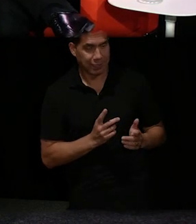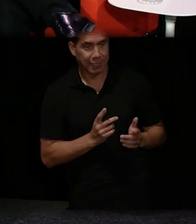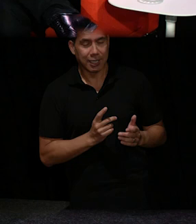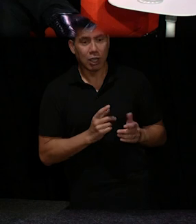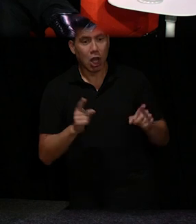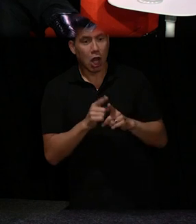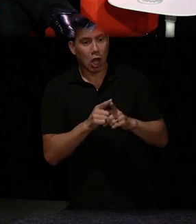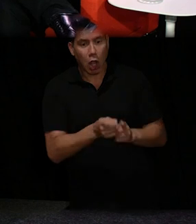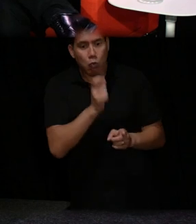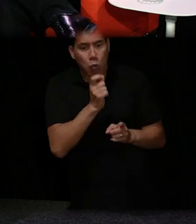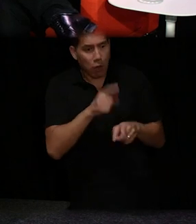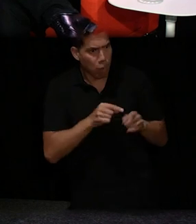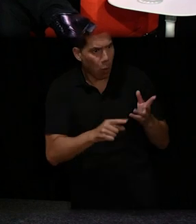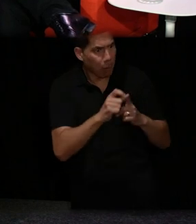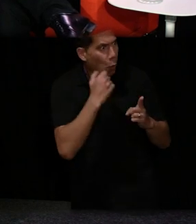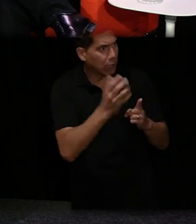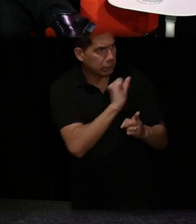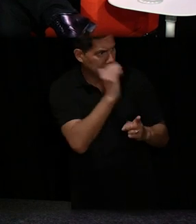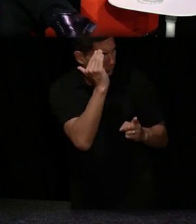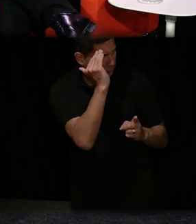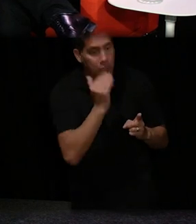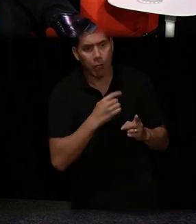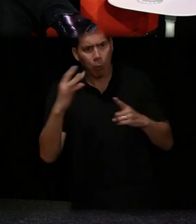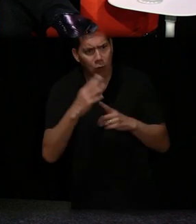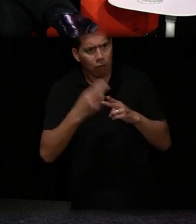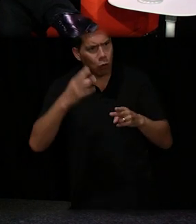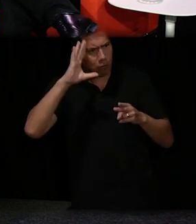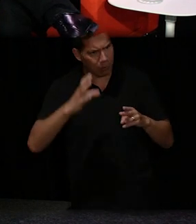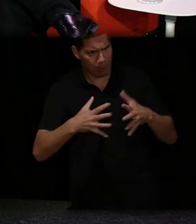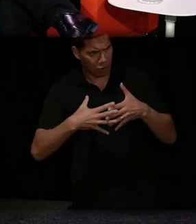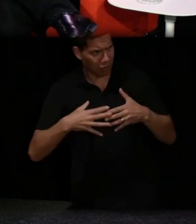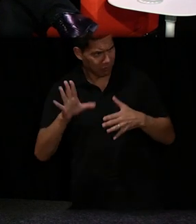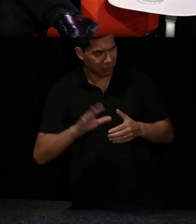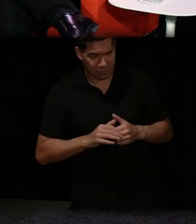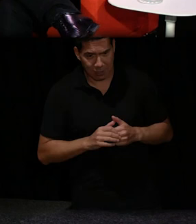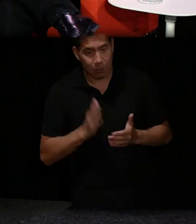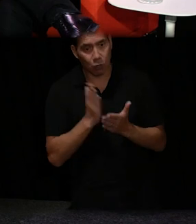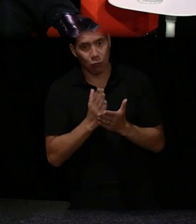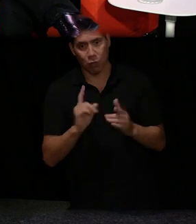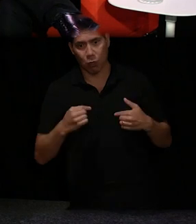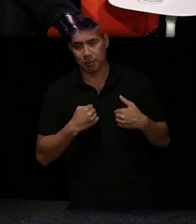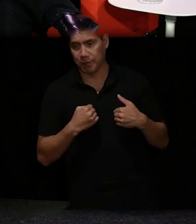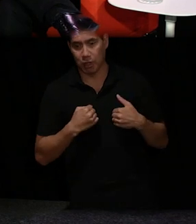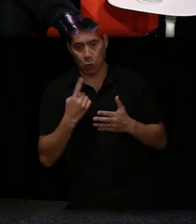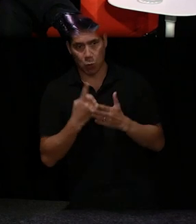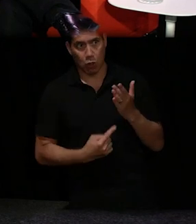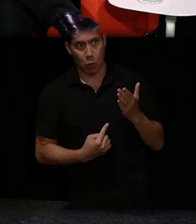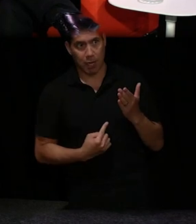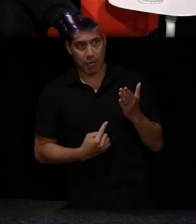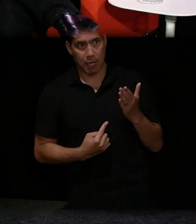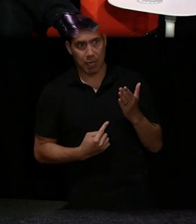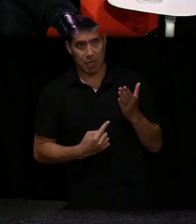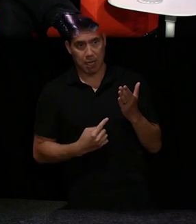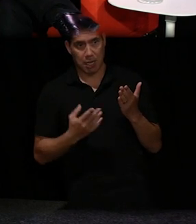can. Mm. But it's really important for the country. And we never lost sight of the fact that we weren't the only public servants who came to work at the